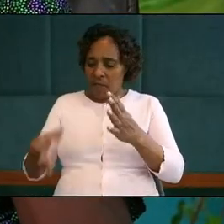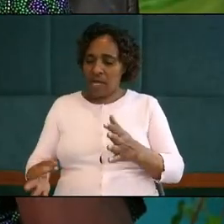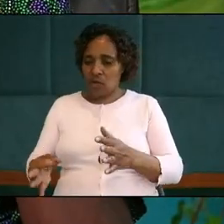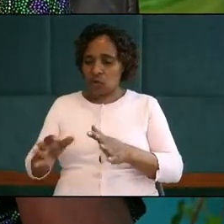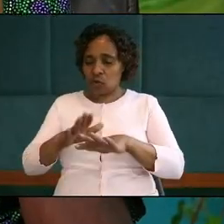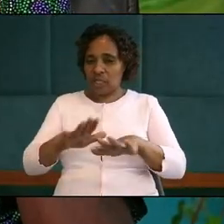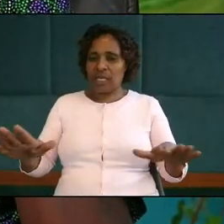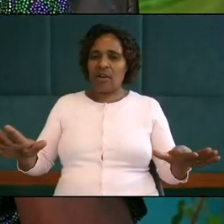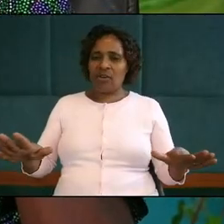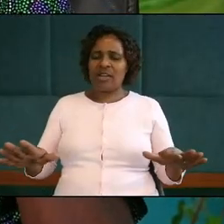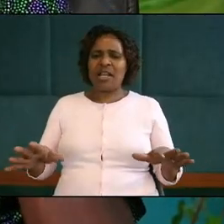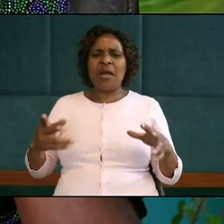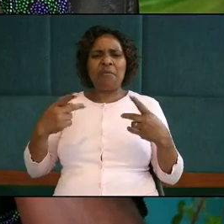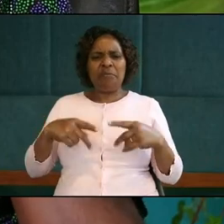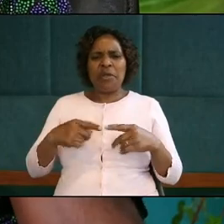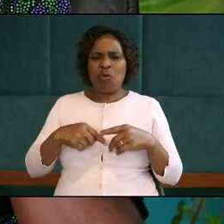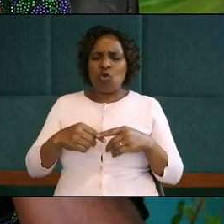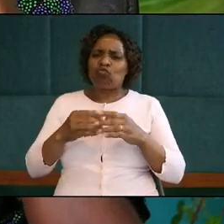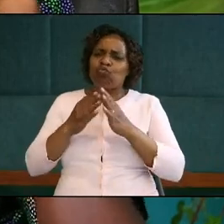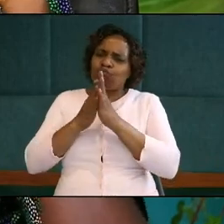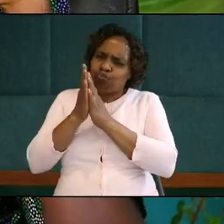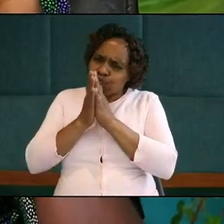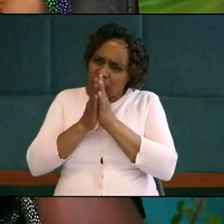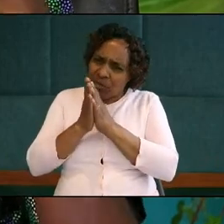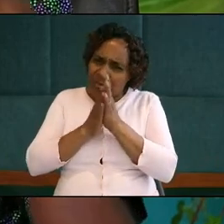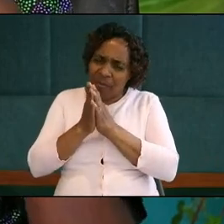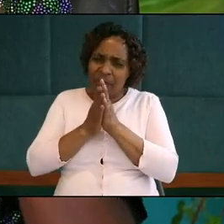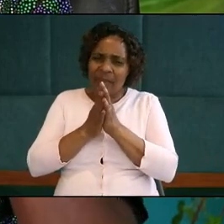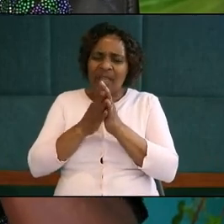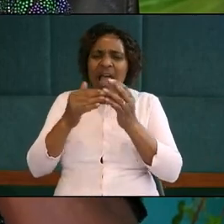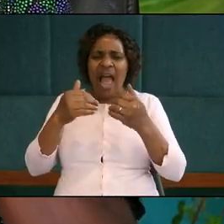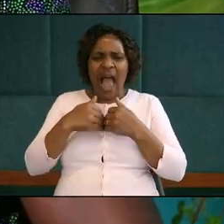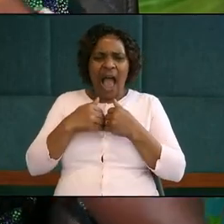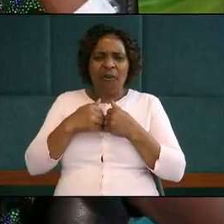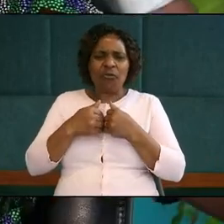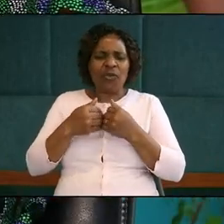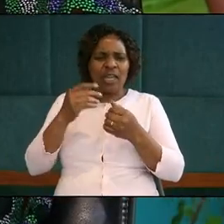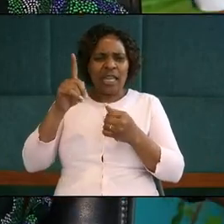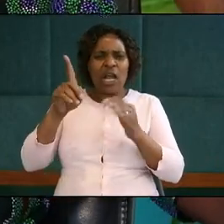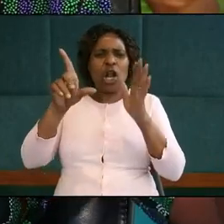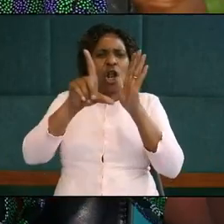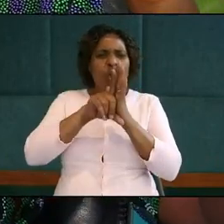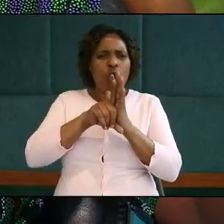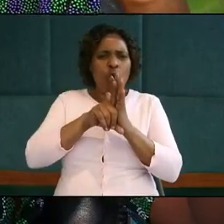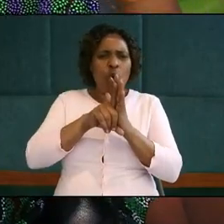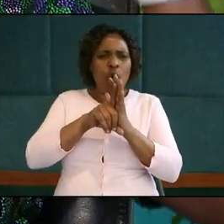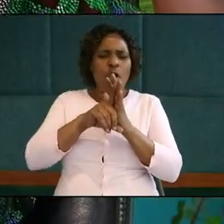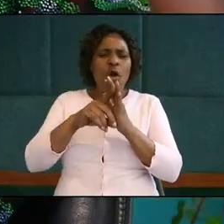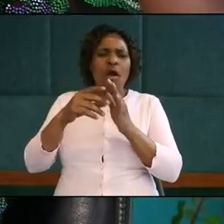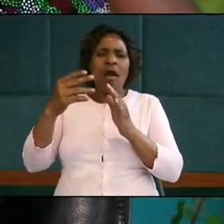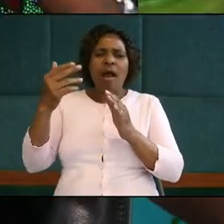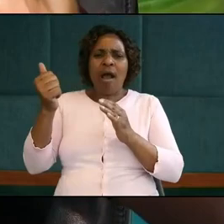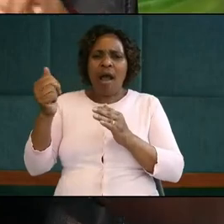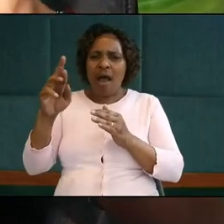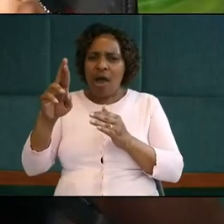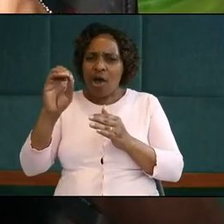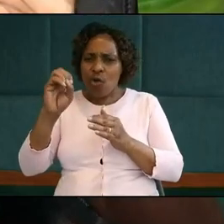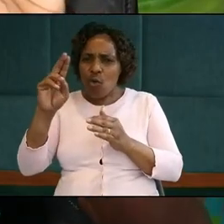these people, they were curious. Yeah. Because I think they had had some legends like, oh, Aaron's rod that budded. Yeah.